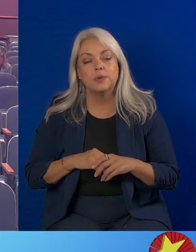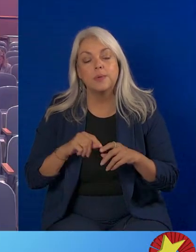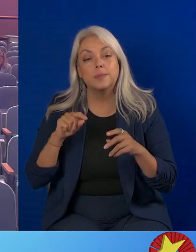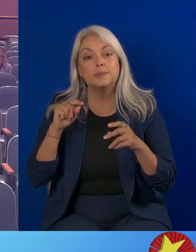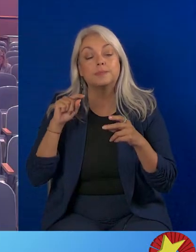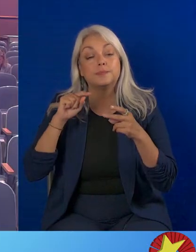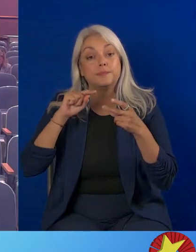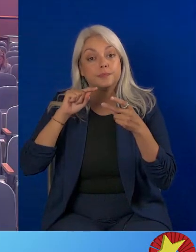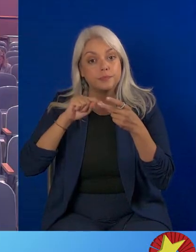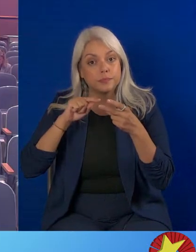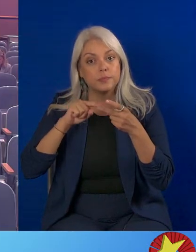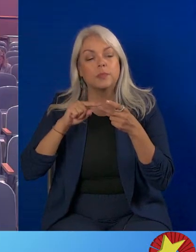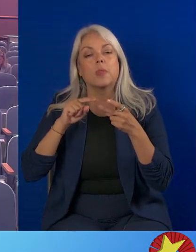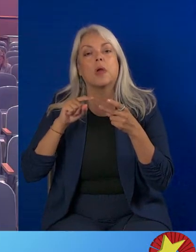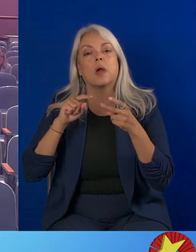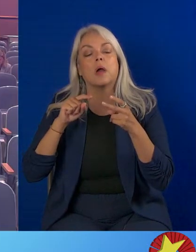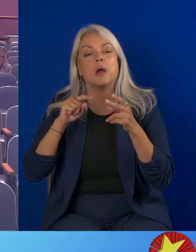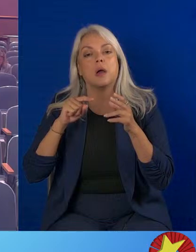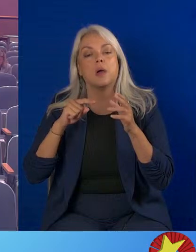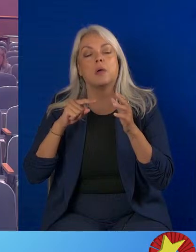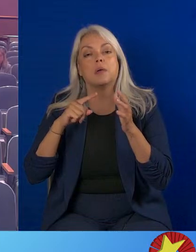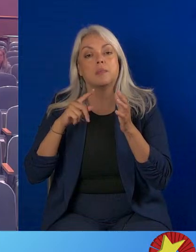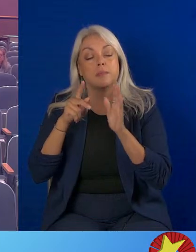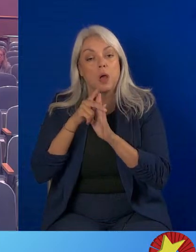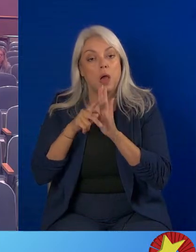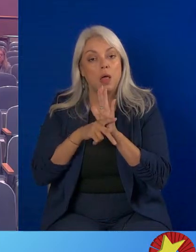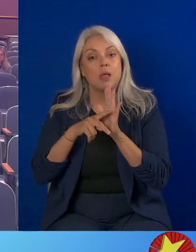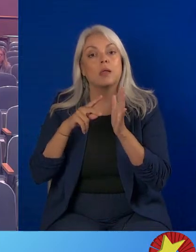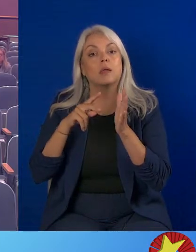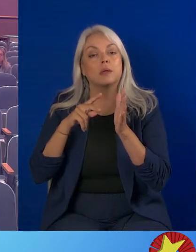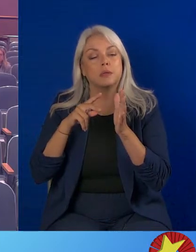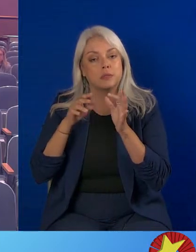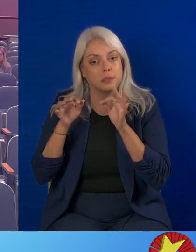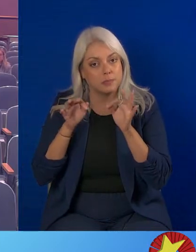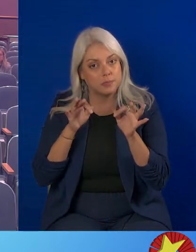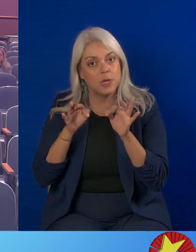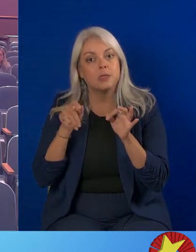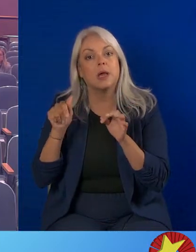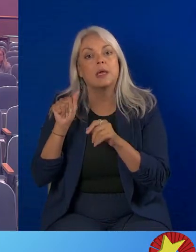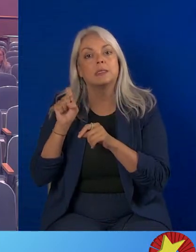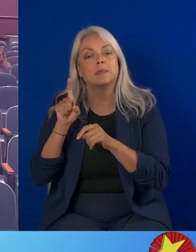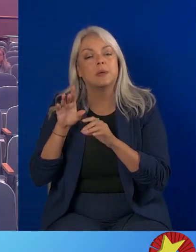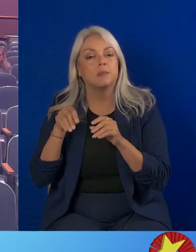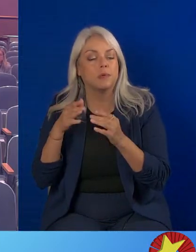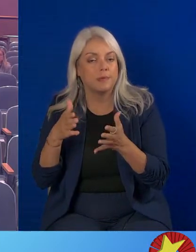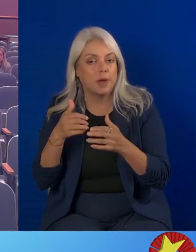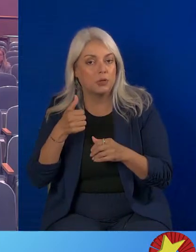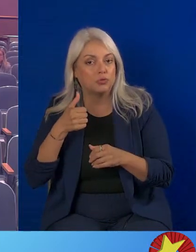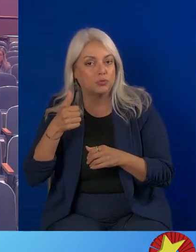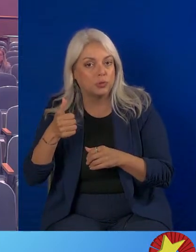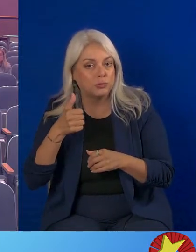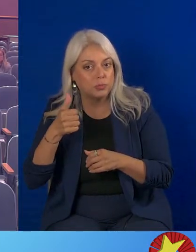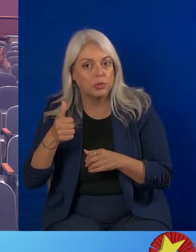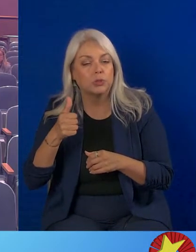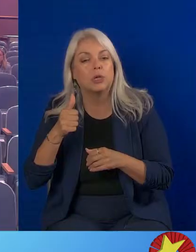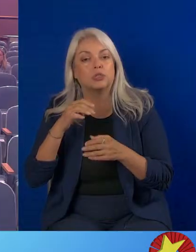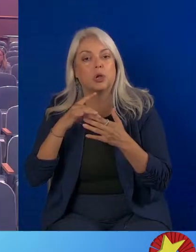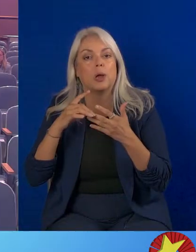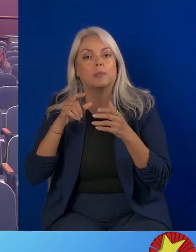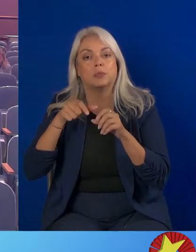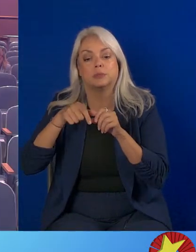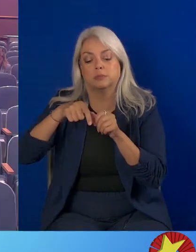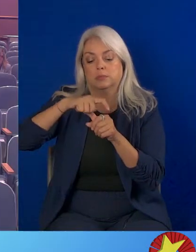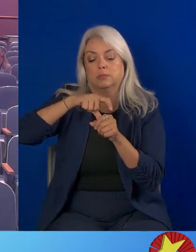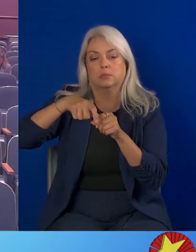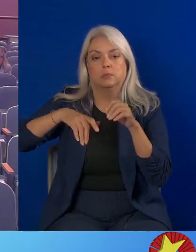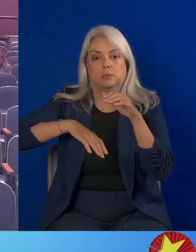is stating that ASDB provides transportation options within a 30-mile radius of the